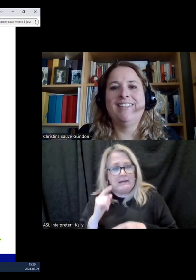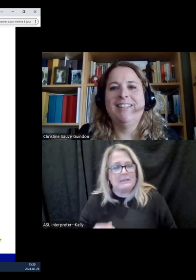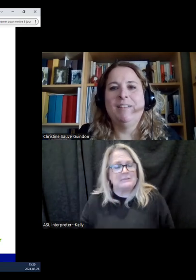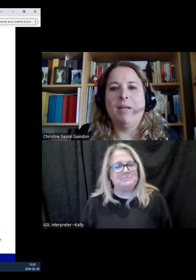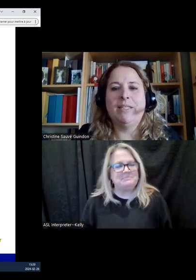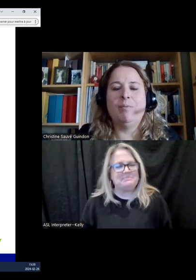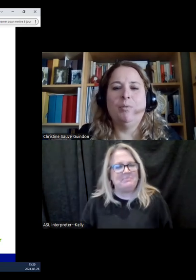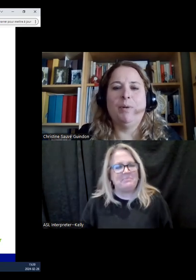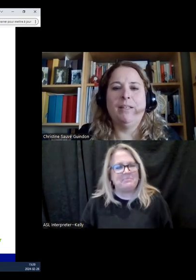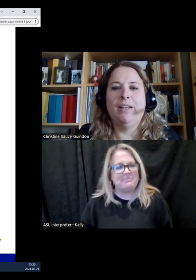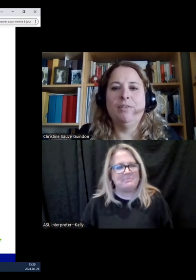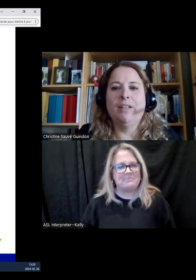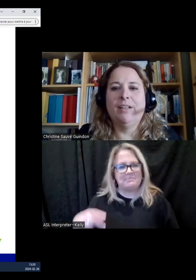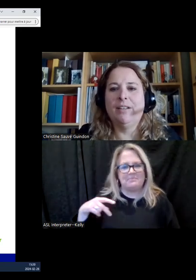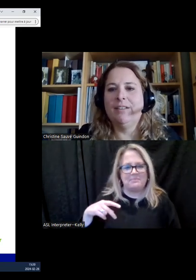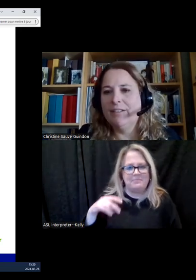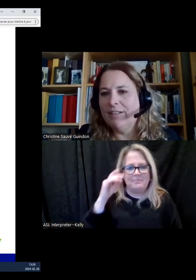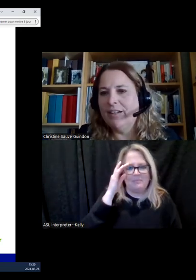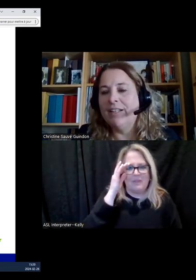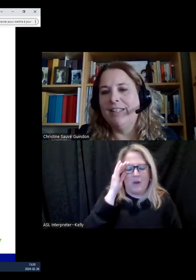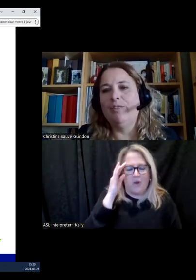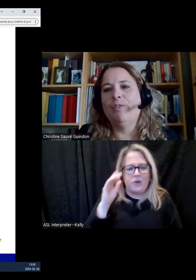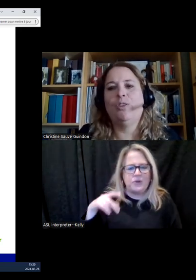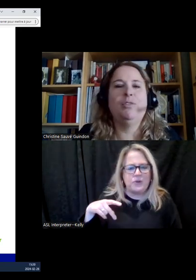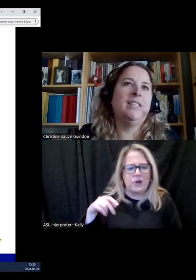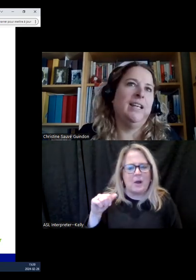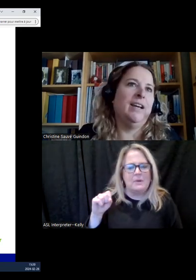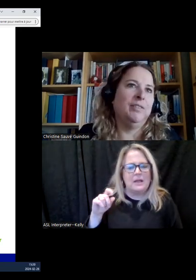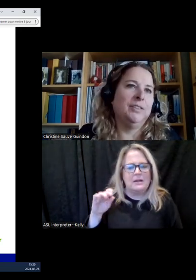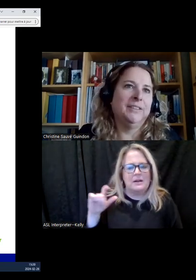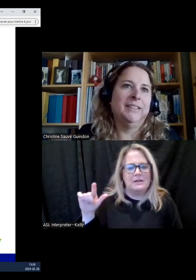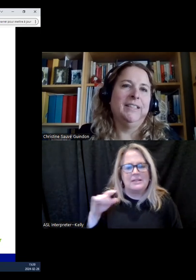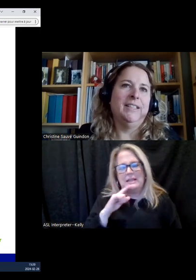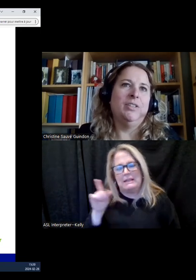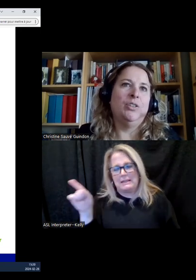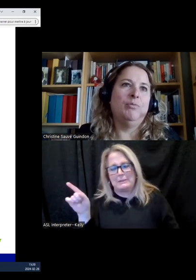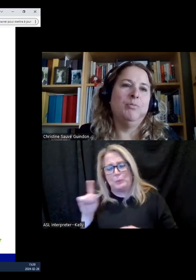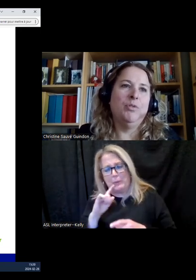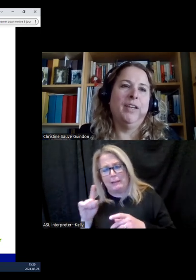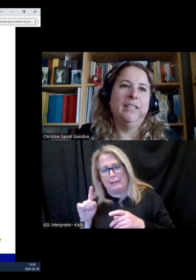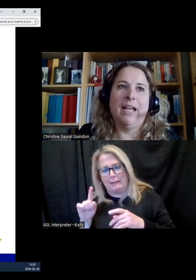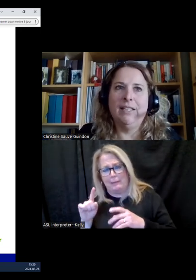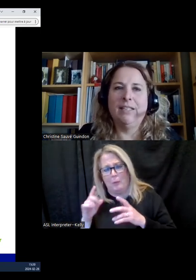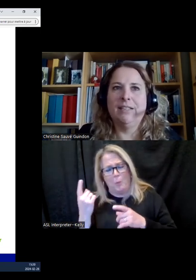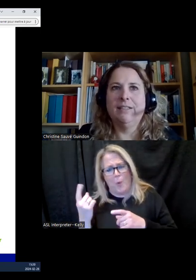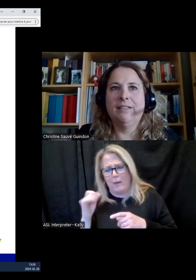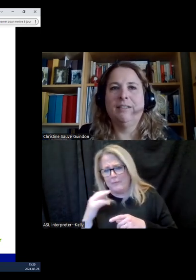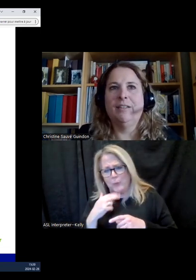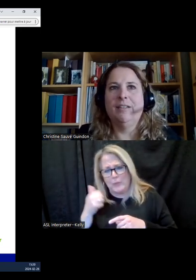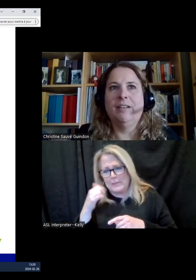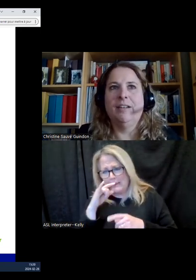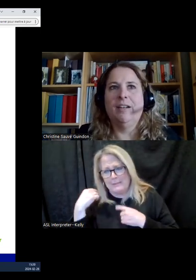Yeah, Pascal wrote, Leo was a contender for the cutest kid ever. So removing lettuce,